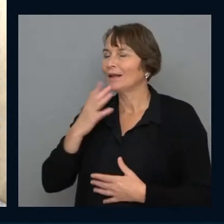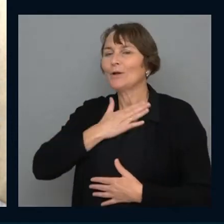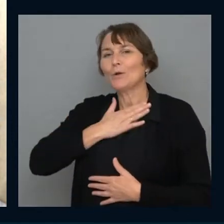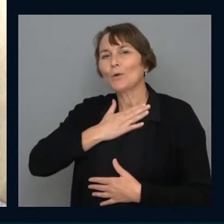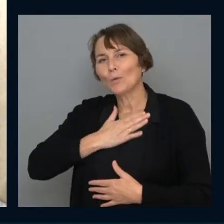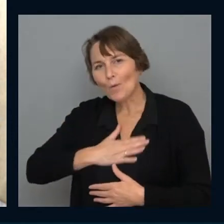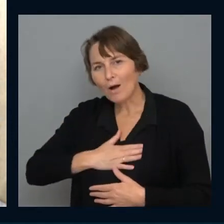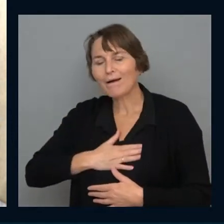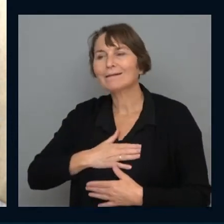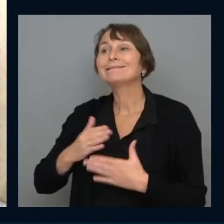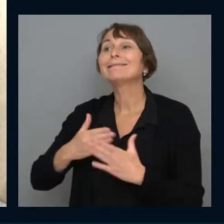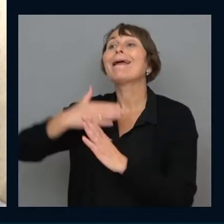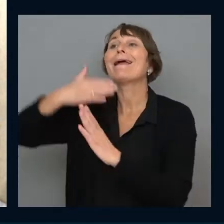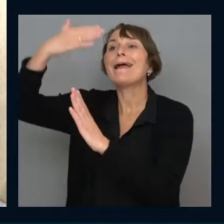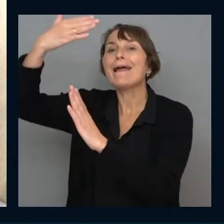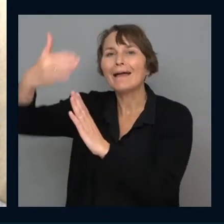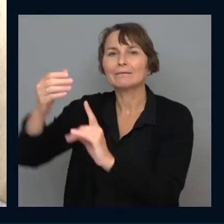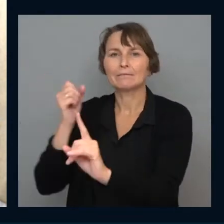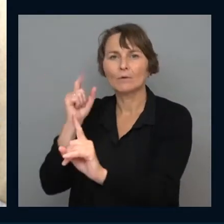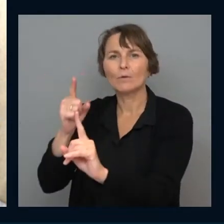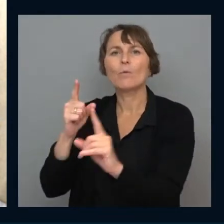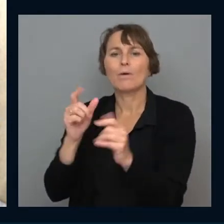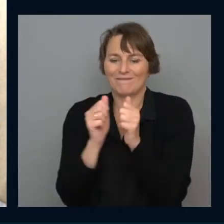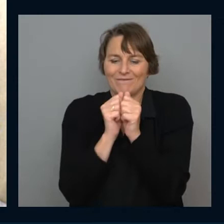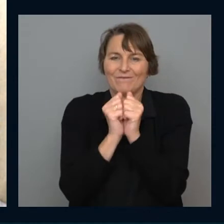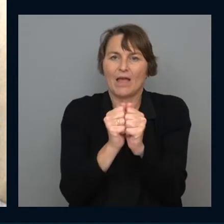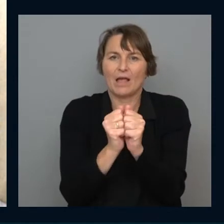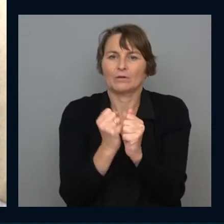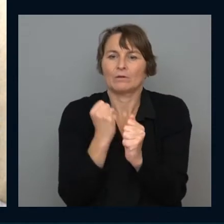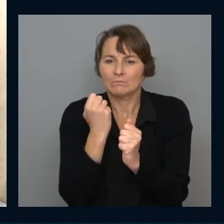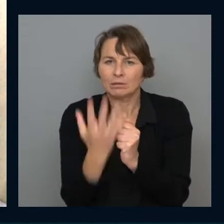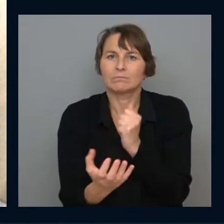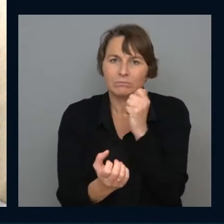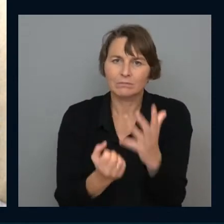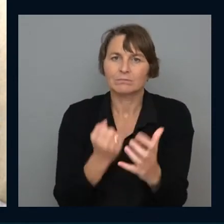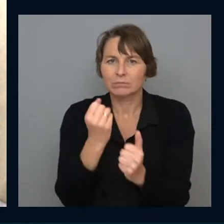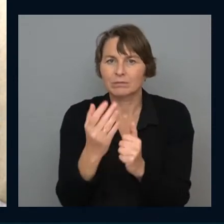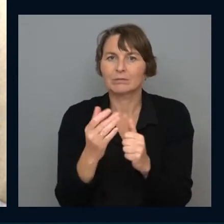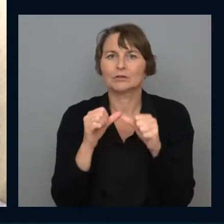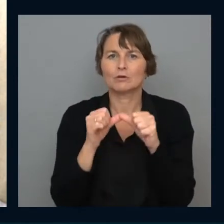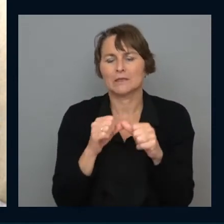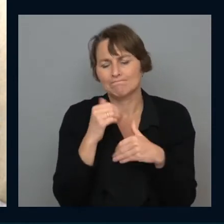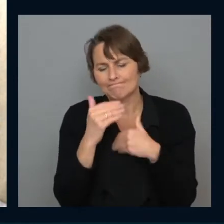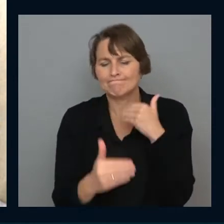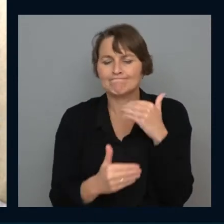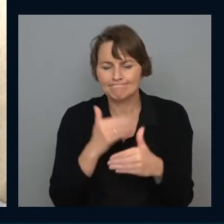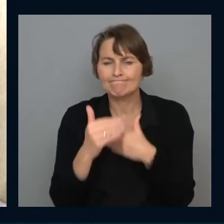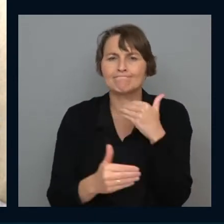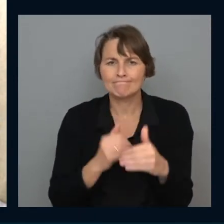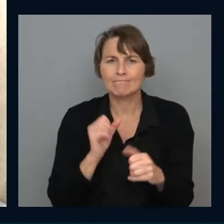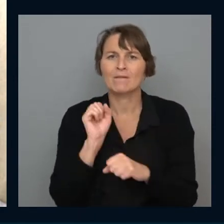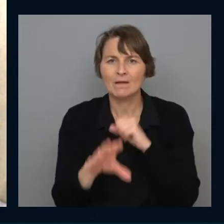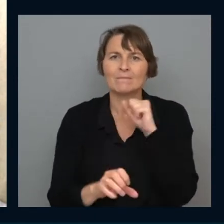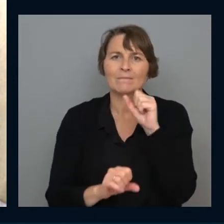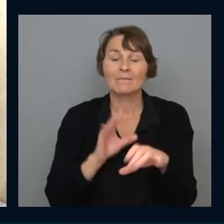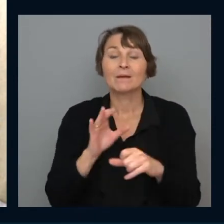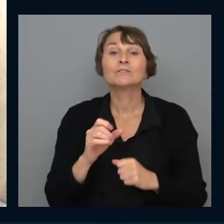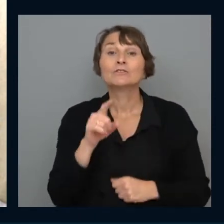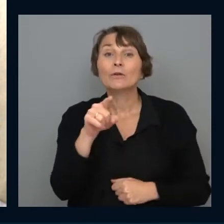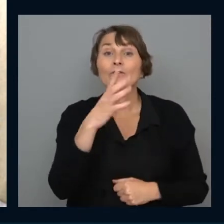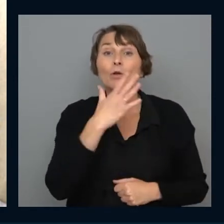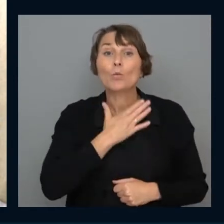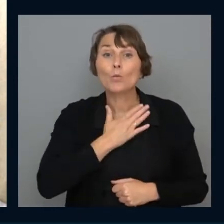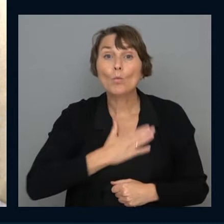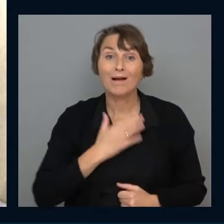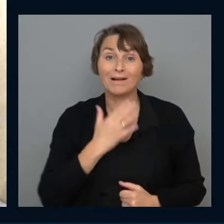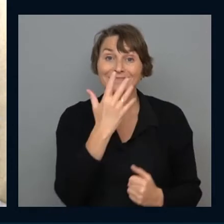deliver value, right? So if you're looking at statistics or if you're looking at how do you measure things like cycle